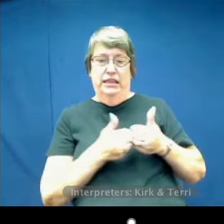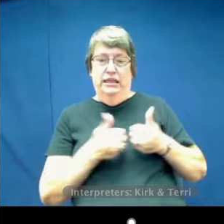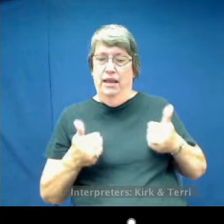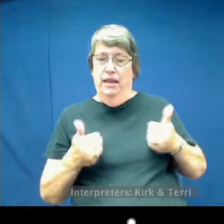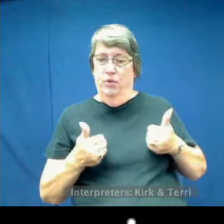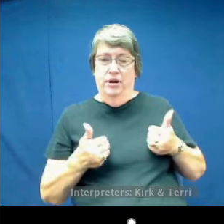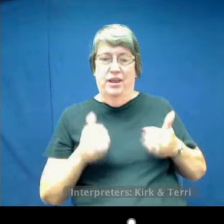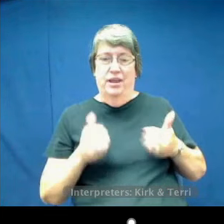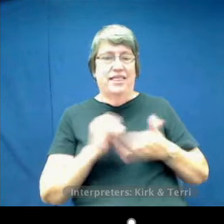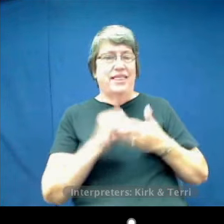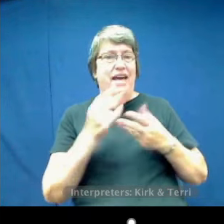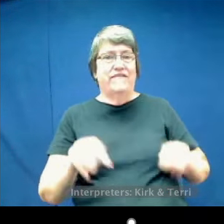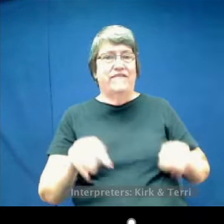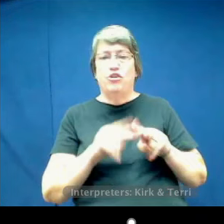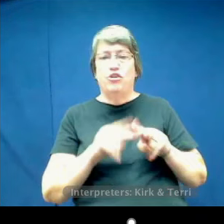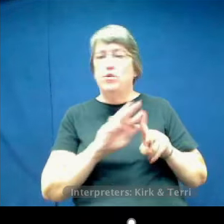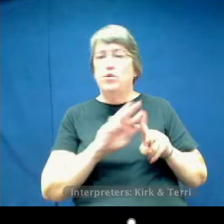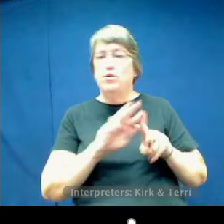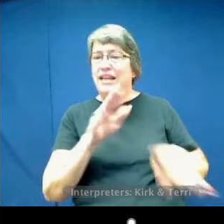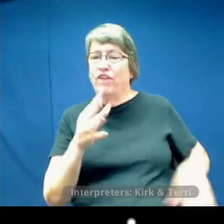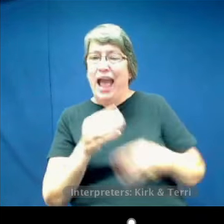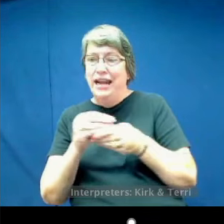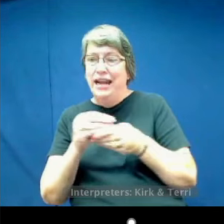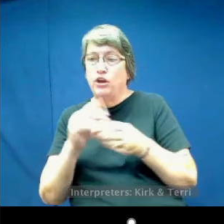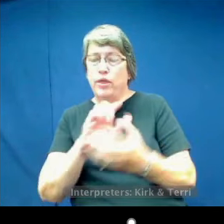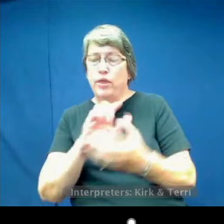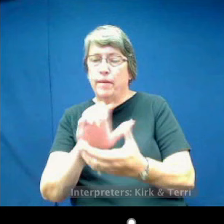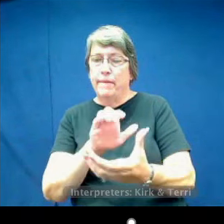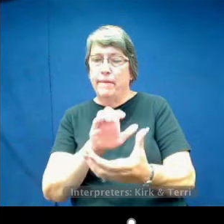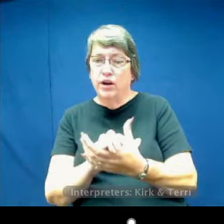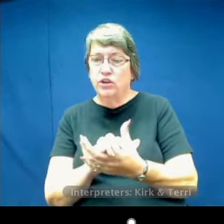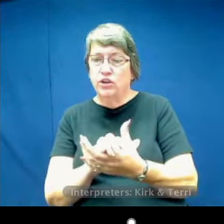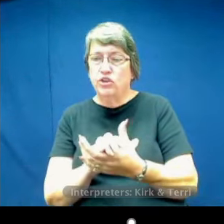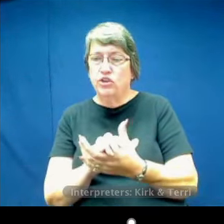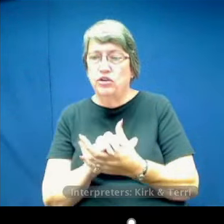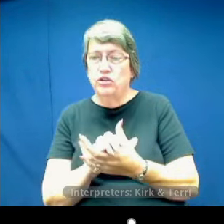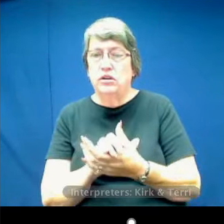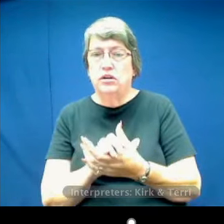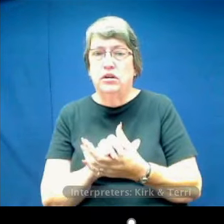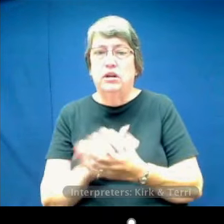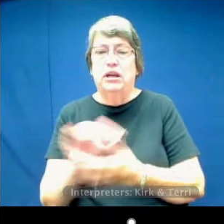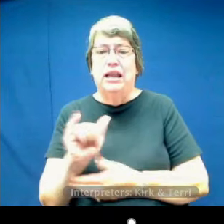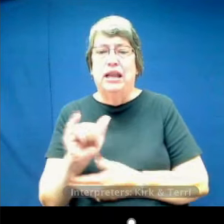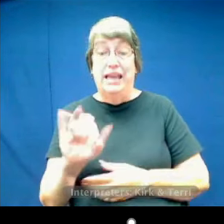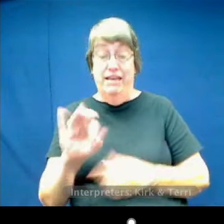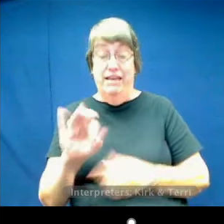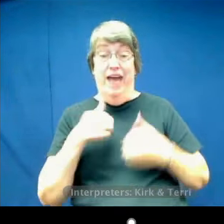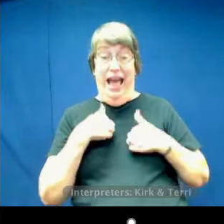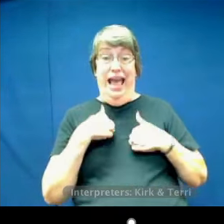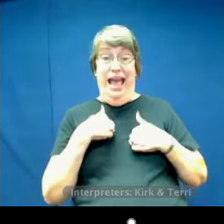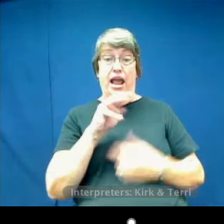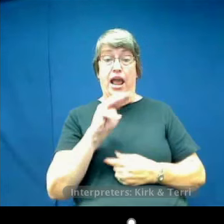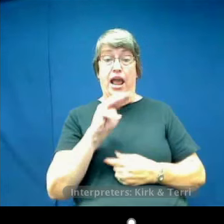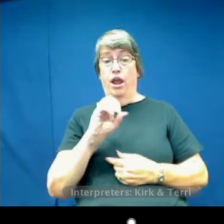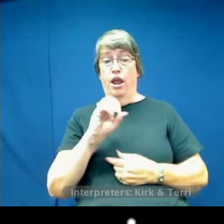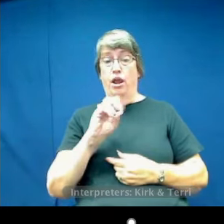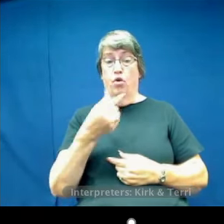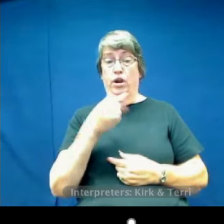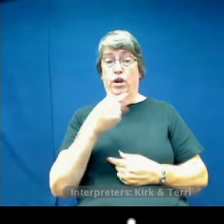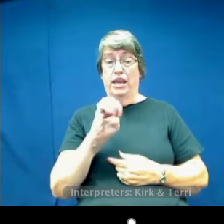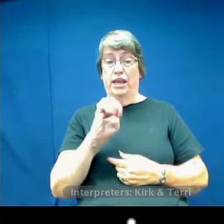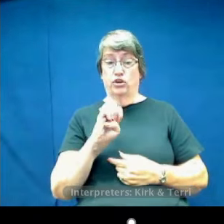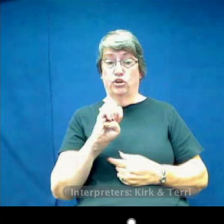to during the marriage. So if my mortgage, I have it before the marriage, then I go into the marriage